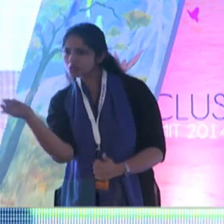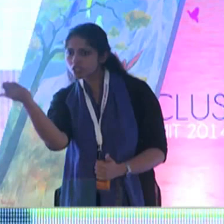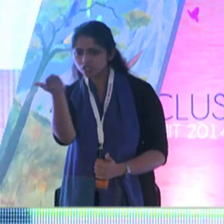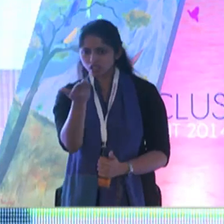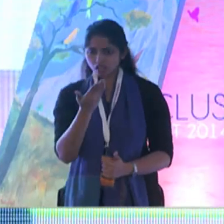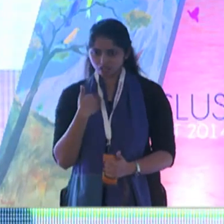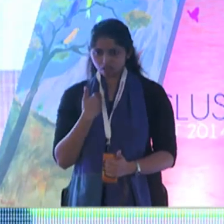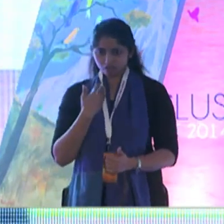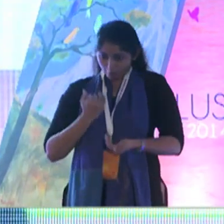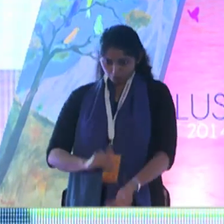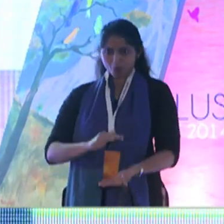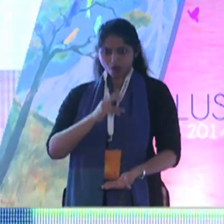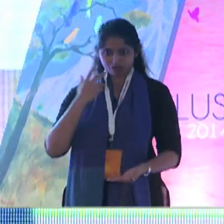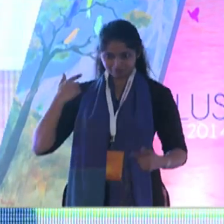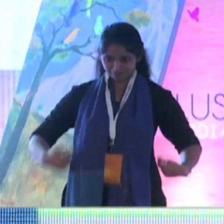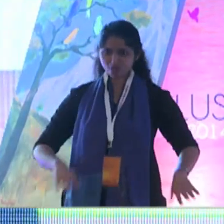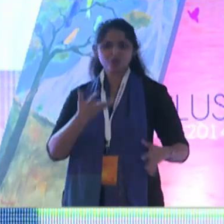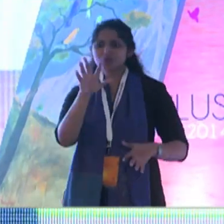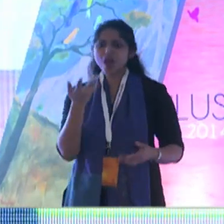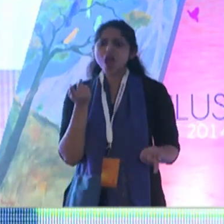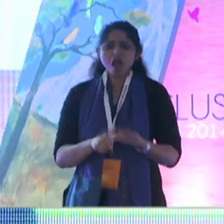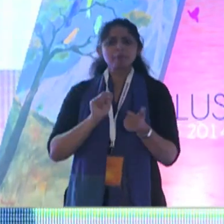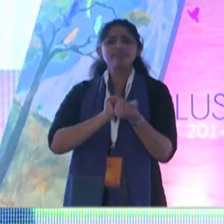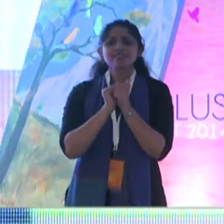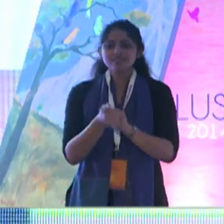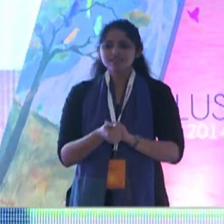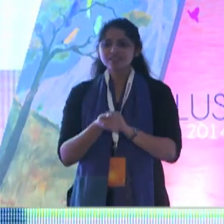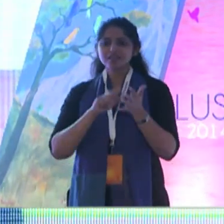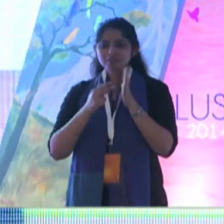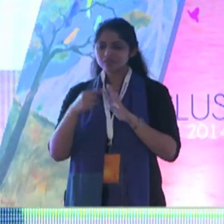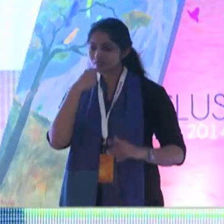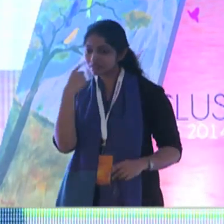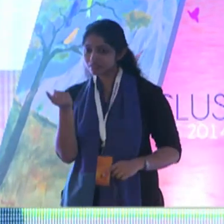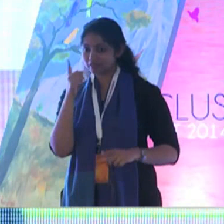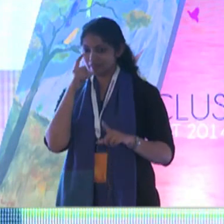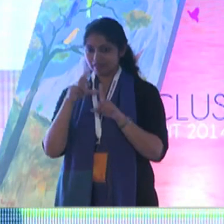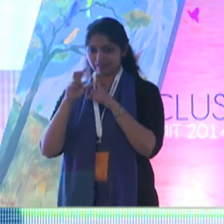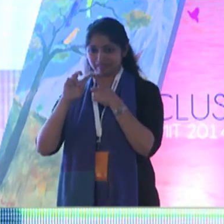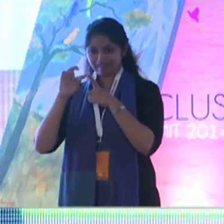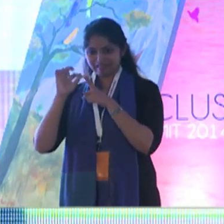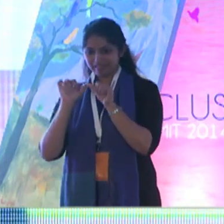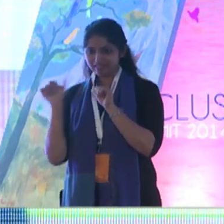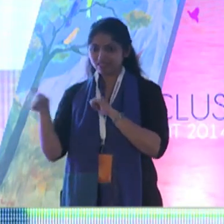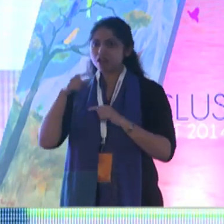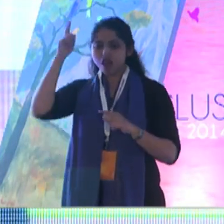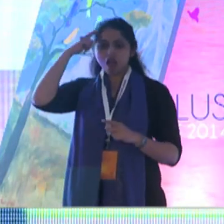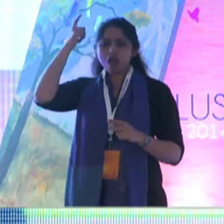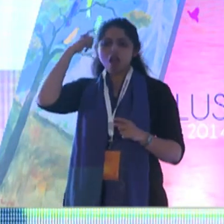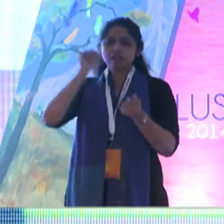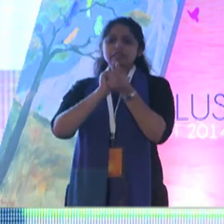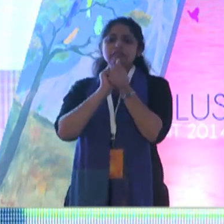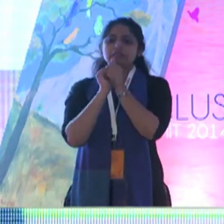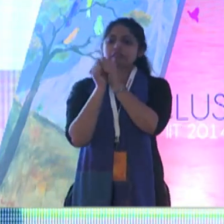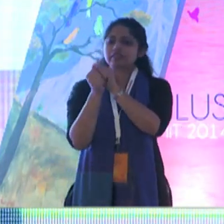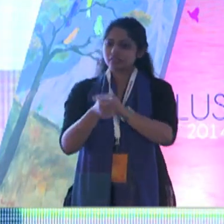to accept the present. And there is a terrible need, and I'm quoting her, to break the stereotype of a